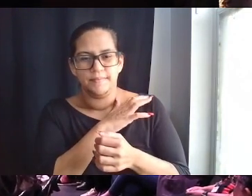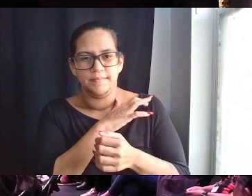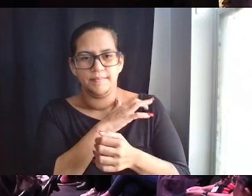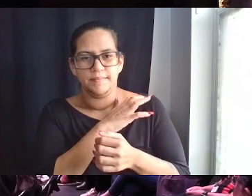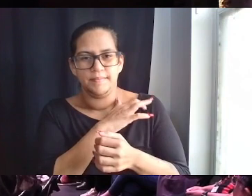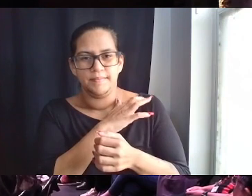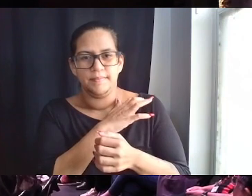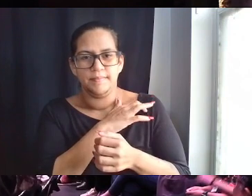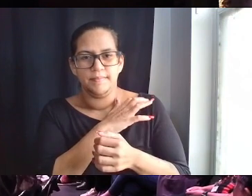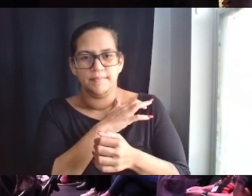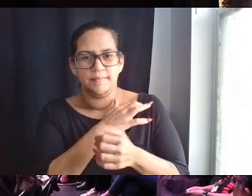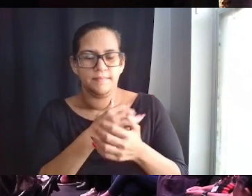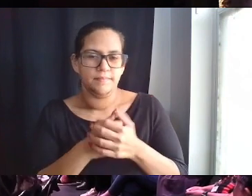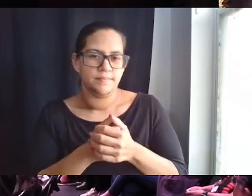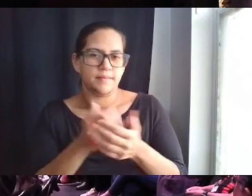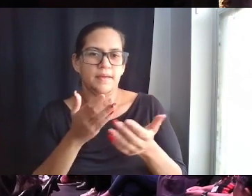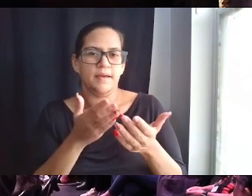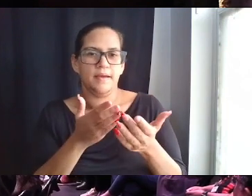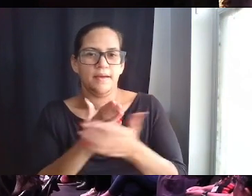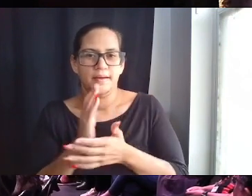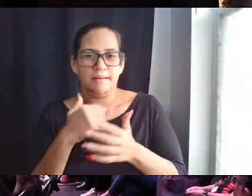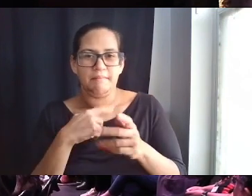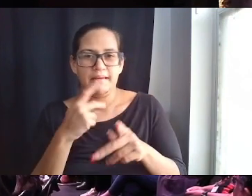All right, I'm going to keep going.